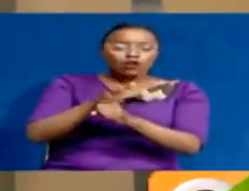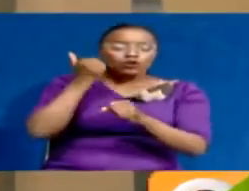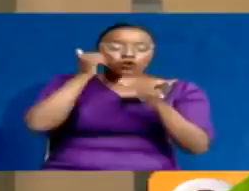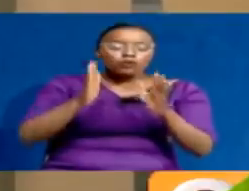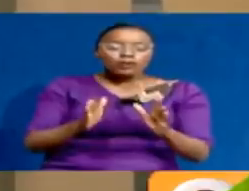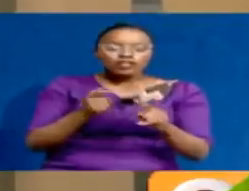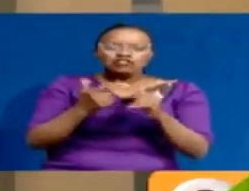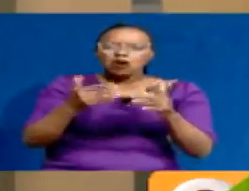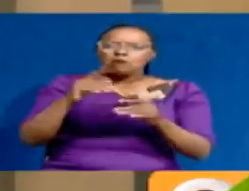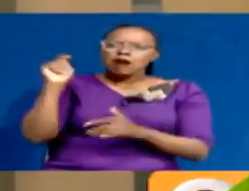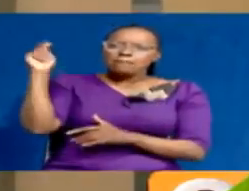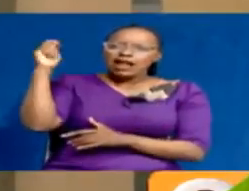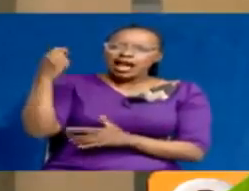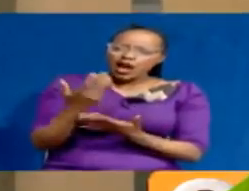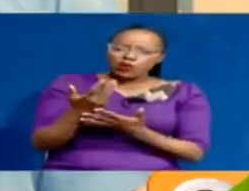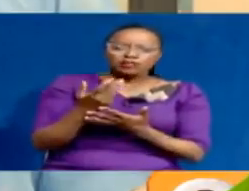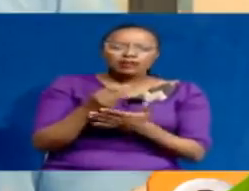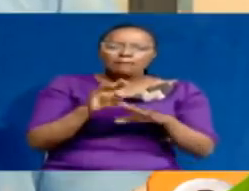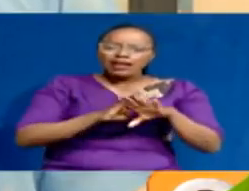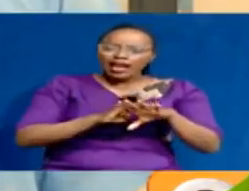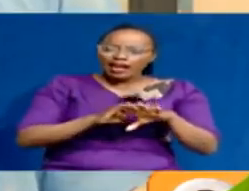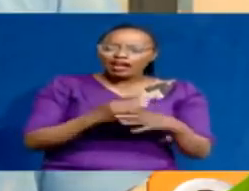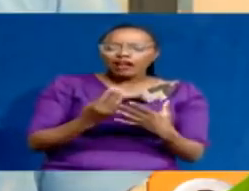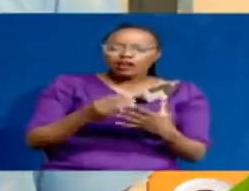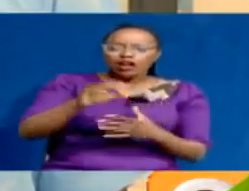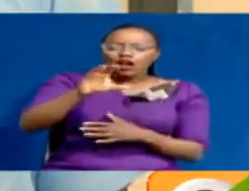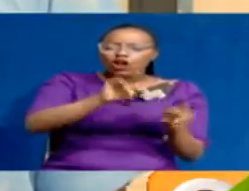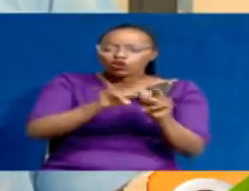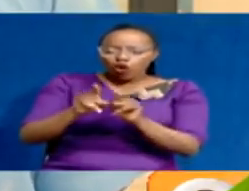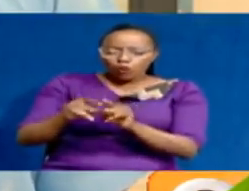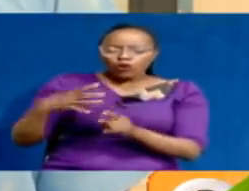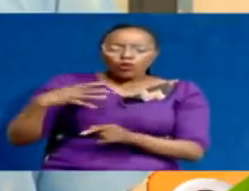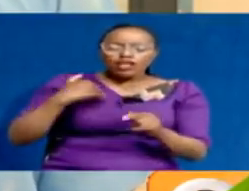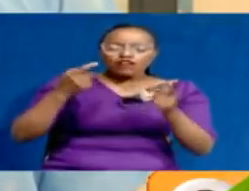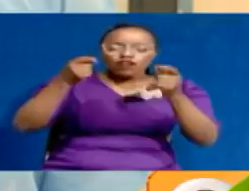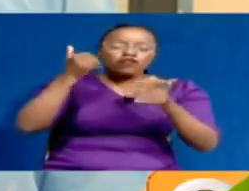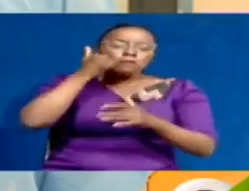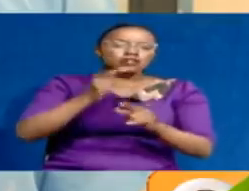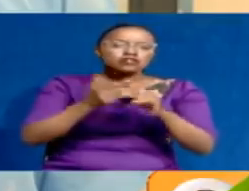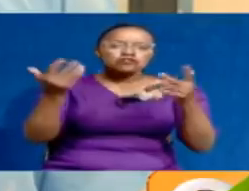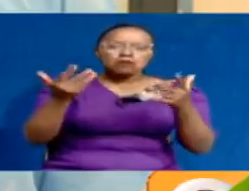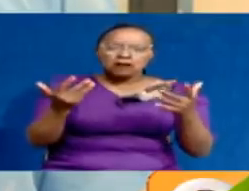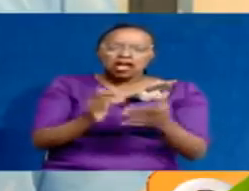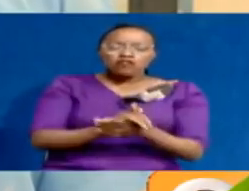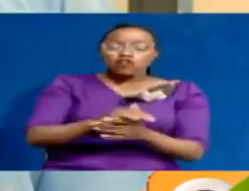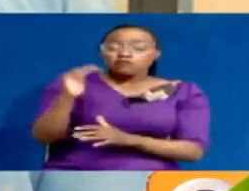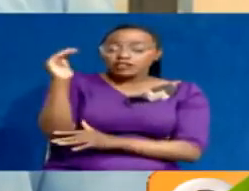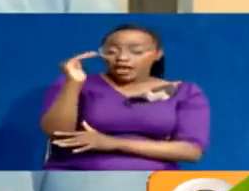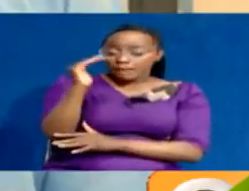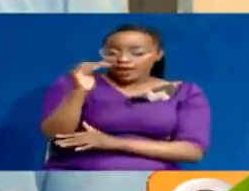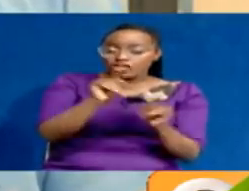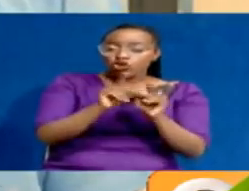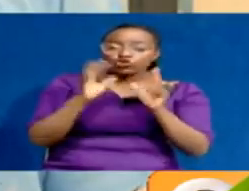patients from Malawi, Madagascar, the Comoros. We got a few patients from Zambia